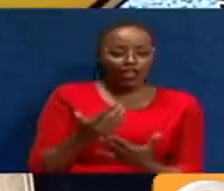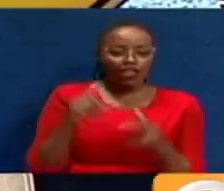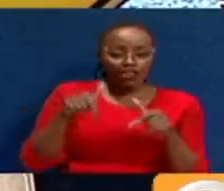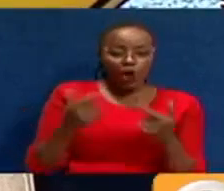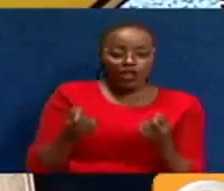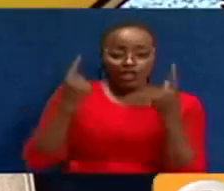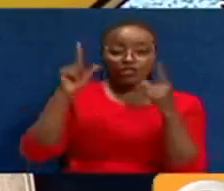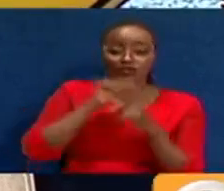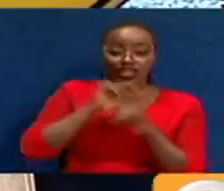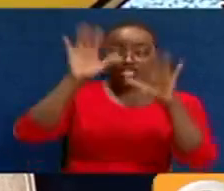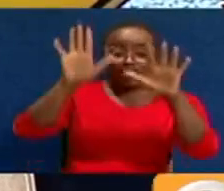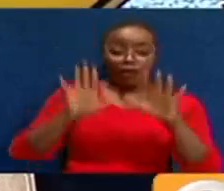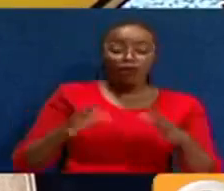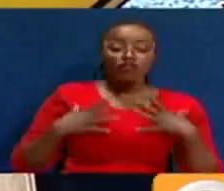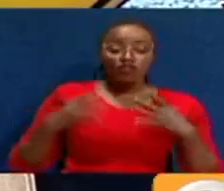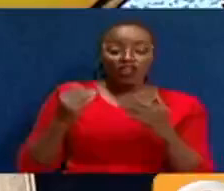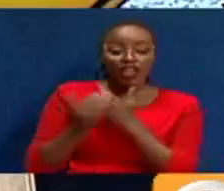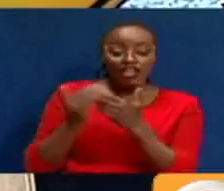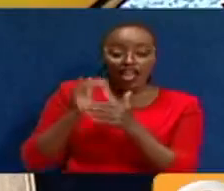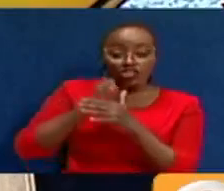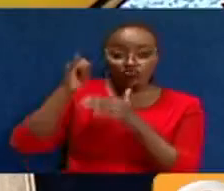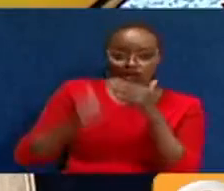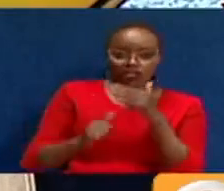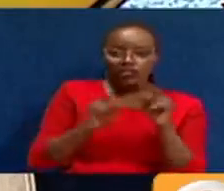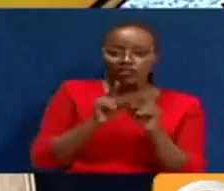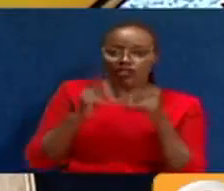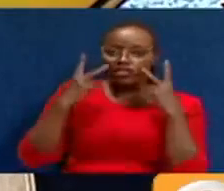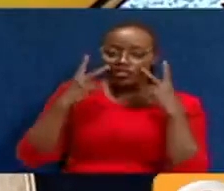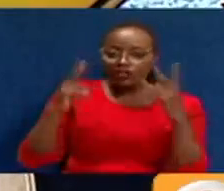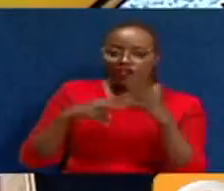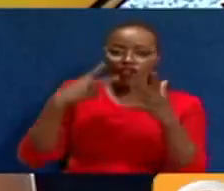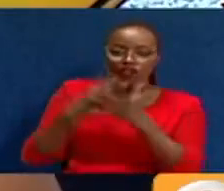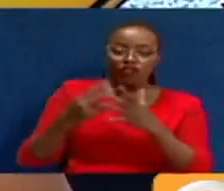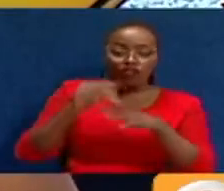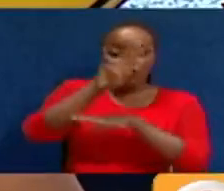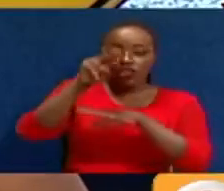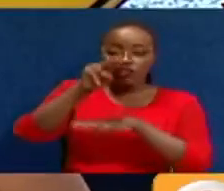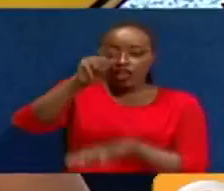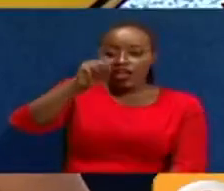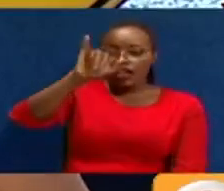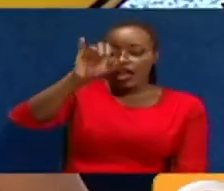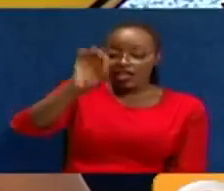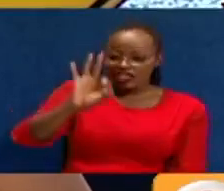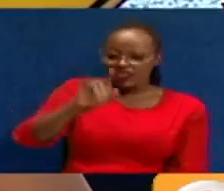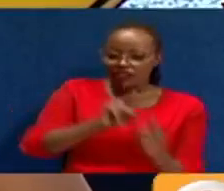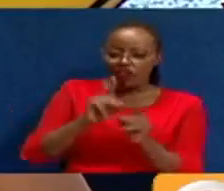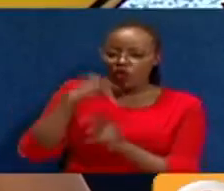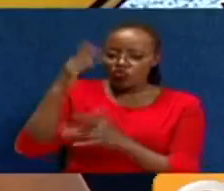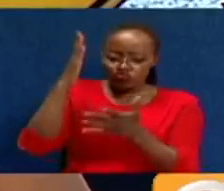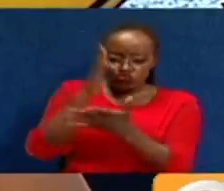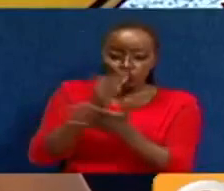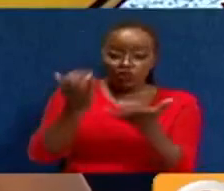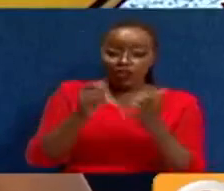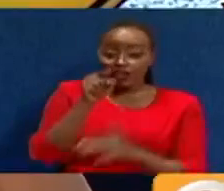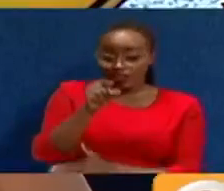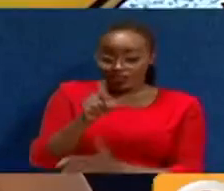now understand the importance of healthcare insurance and seen the big failings in our national insurer to cater for those who truly need